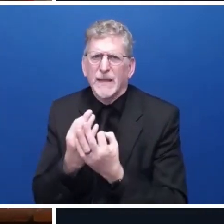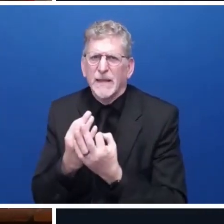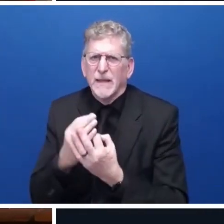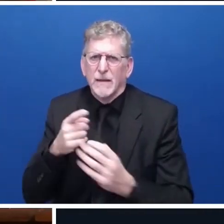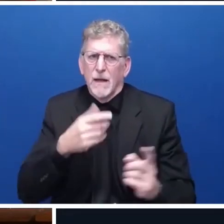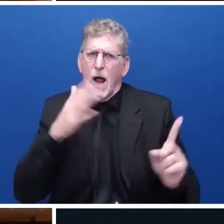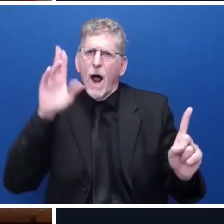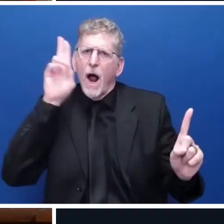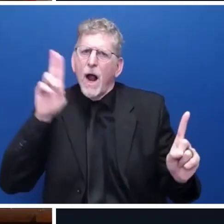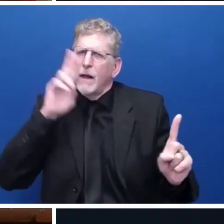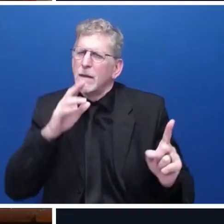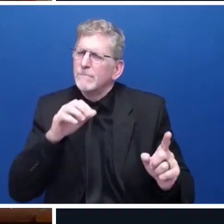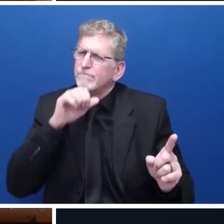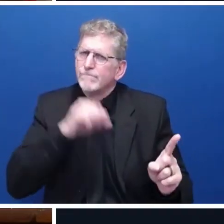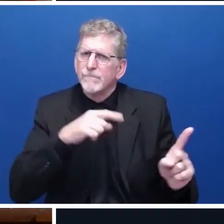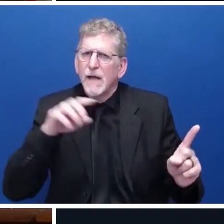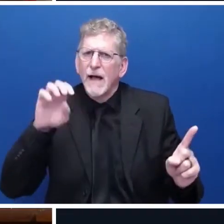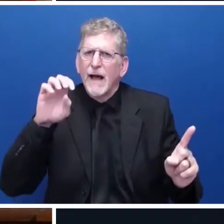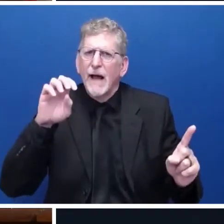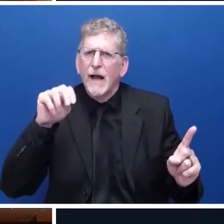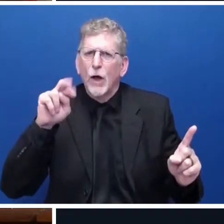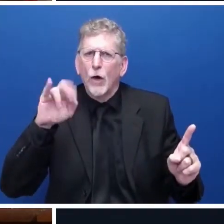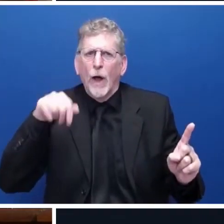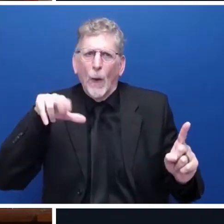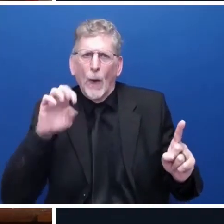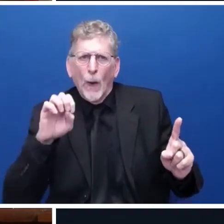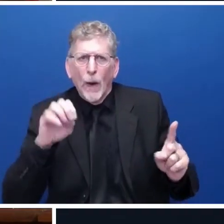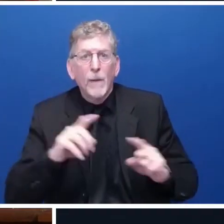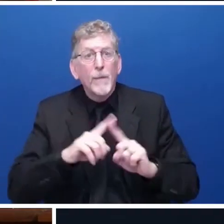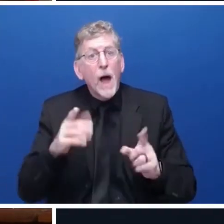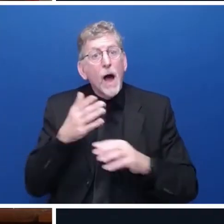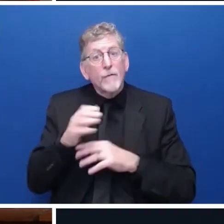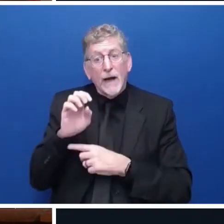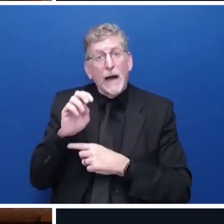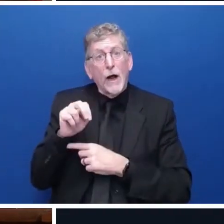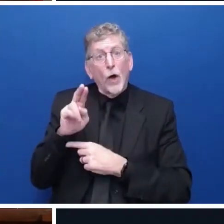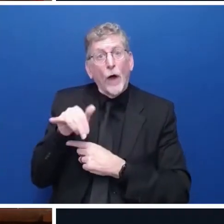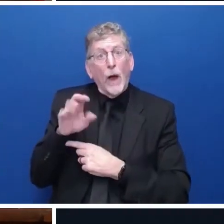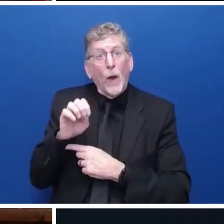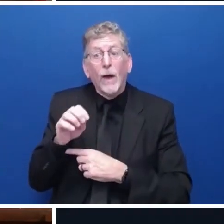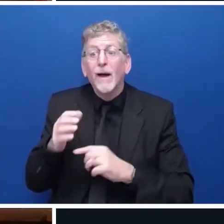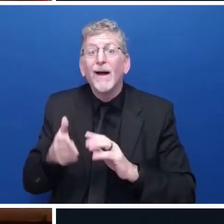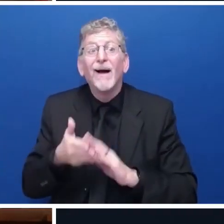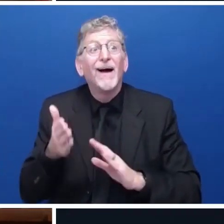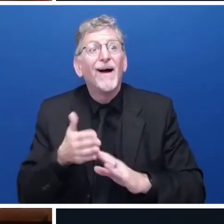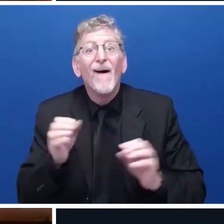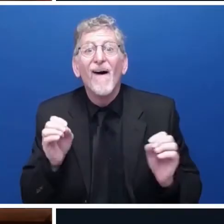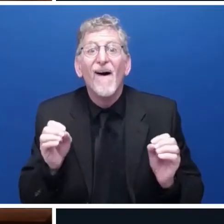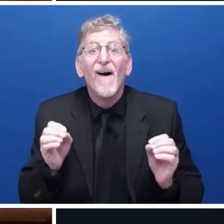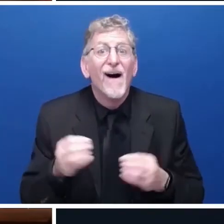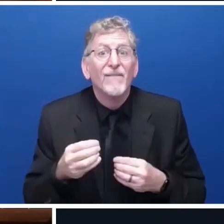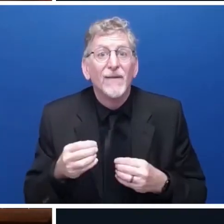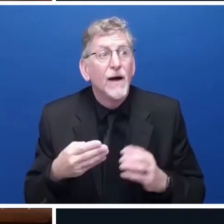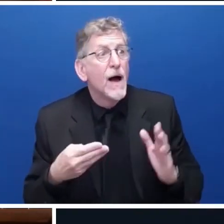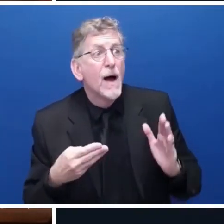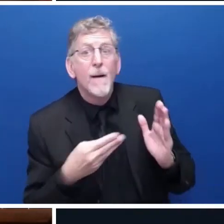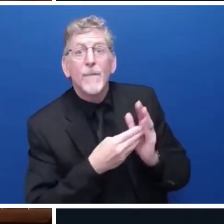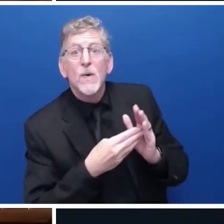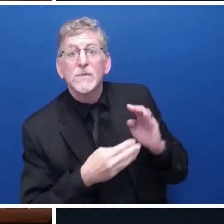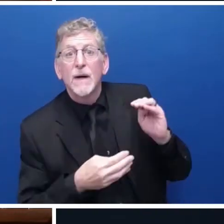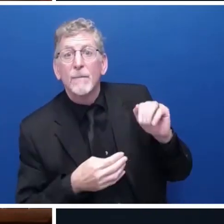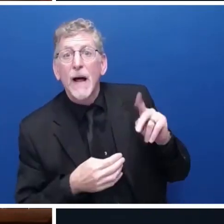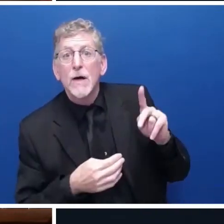Maduro, he was kidnapped by Maduro's security forces and thrown into the regime's really infamous prison in